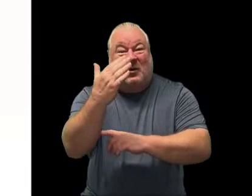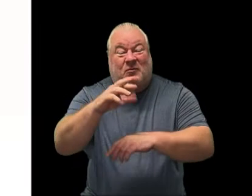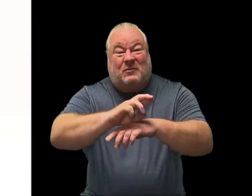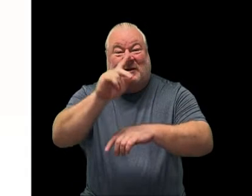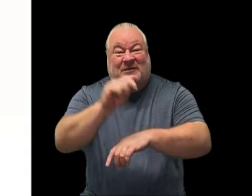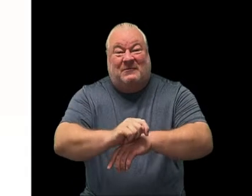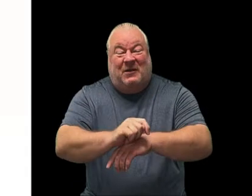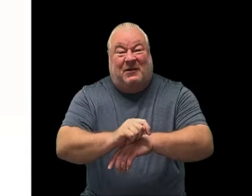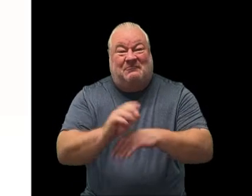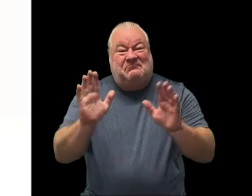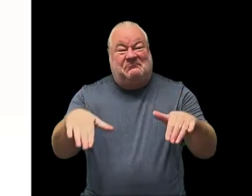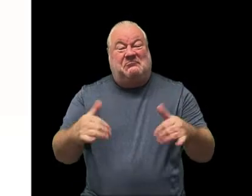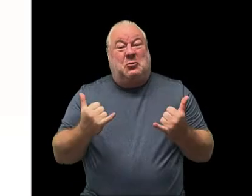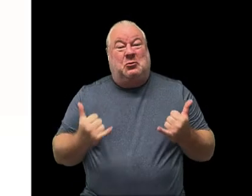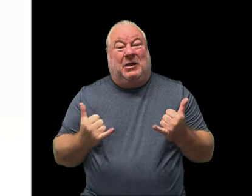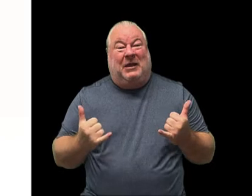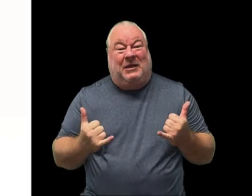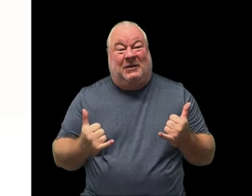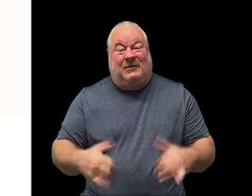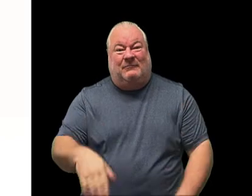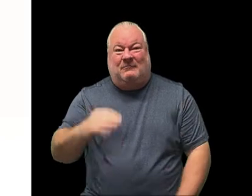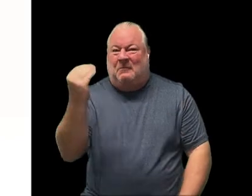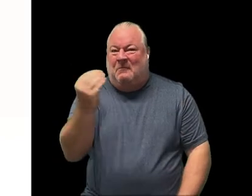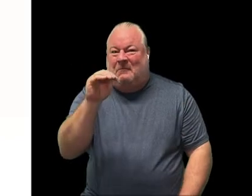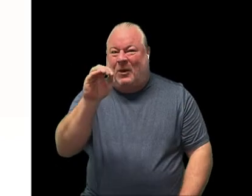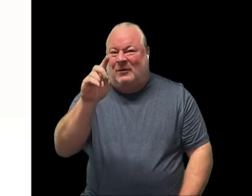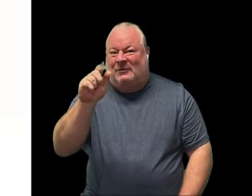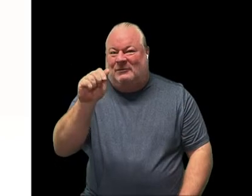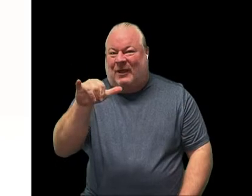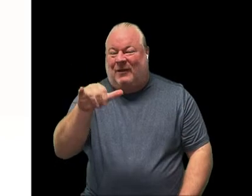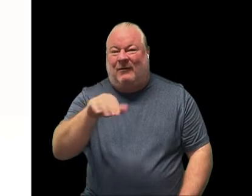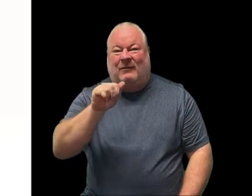Good morning, Raymond Temple. Today is Monday,